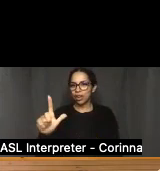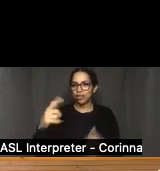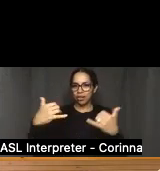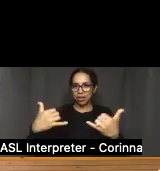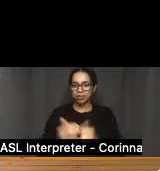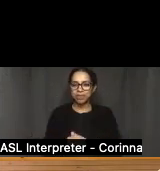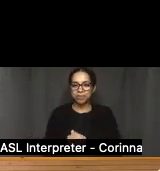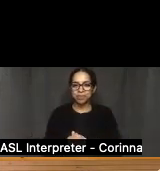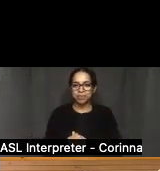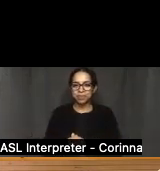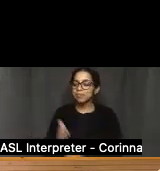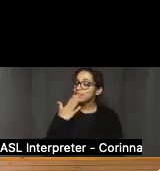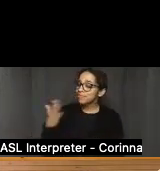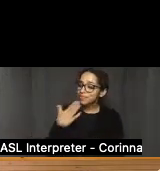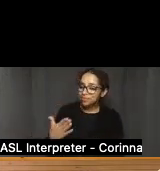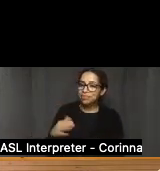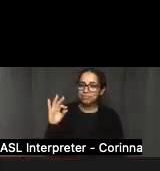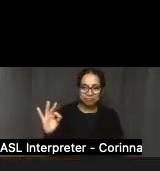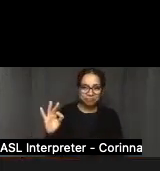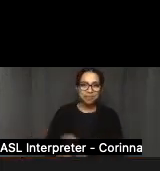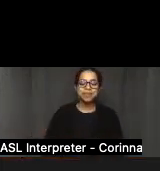Thank you, Valentina. And